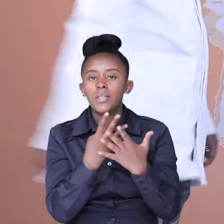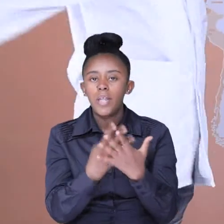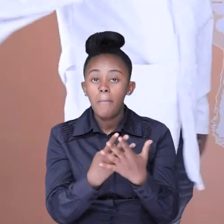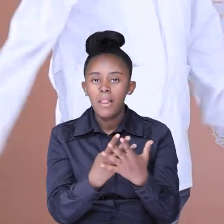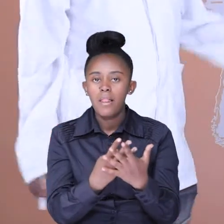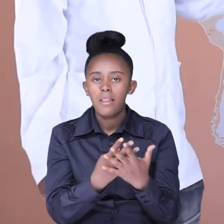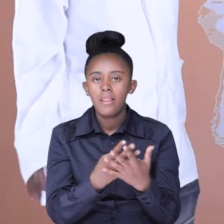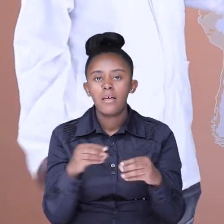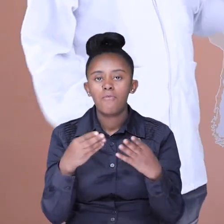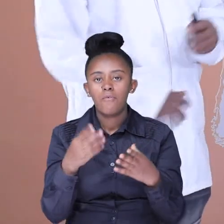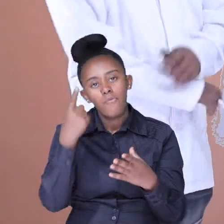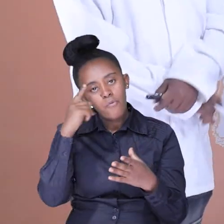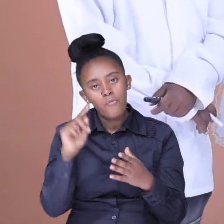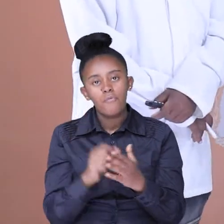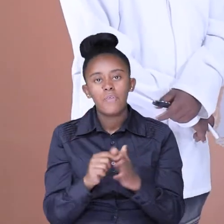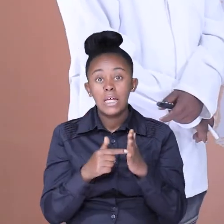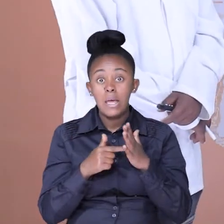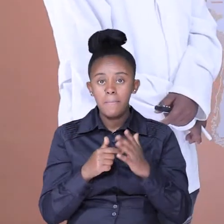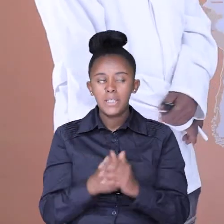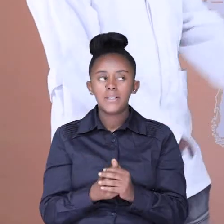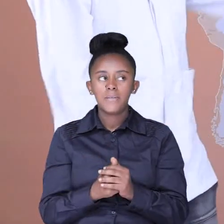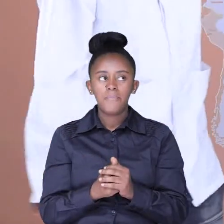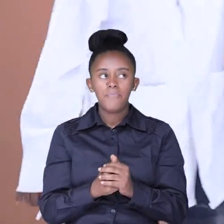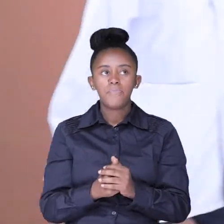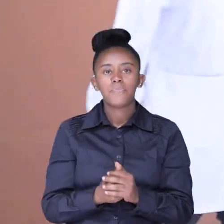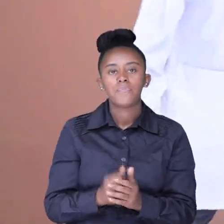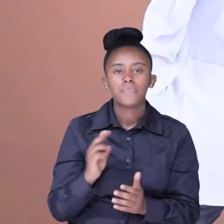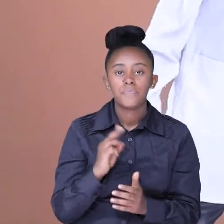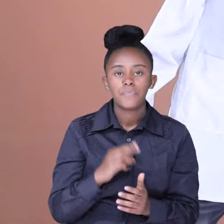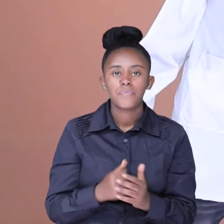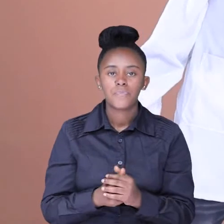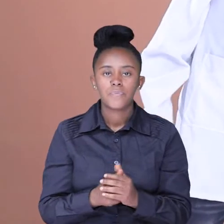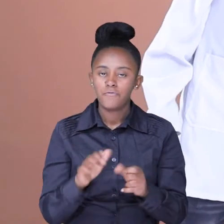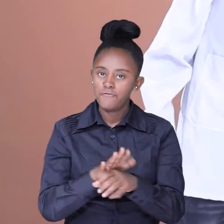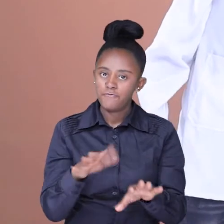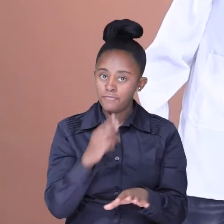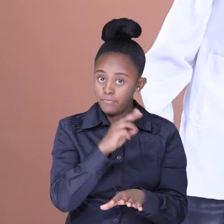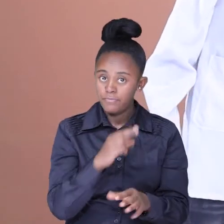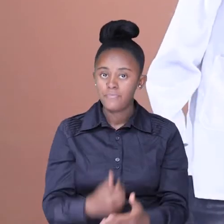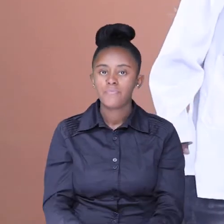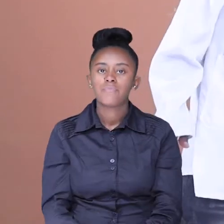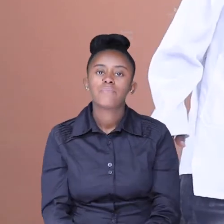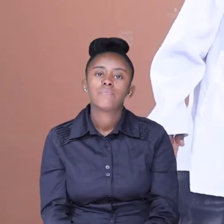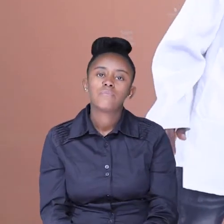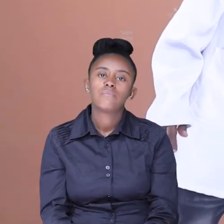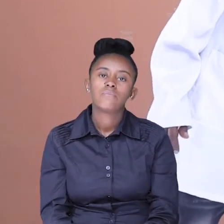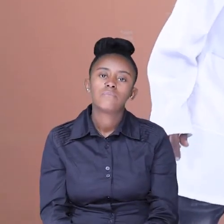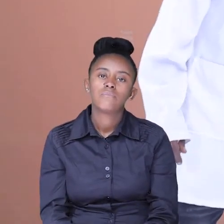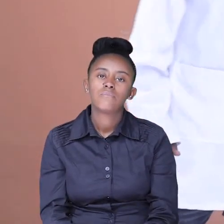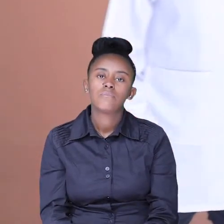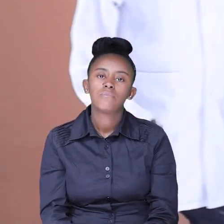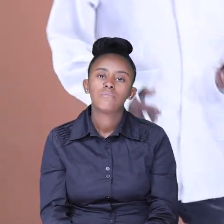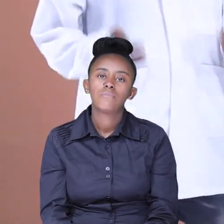for an examples. Look this one, like I feel now. It is the same what I feel